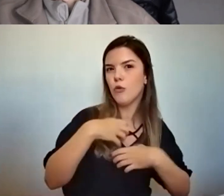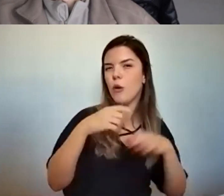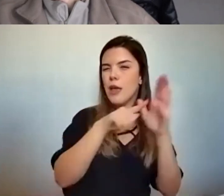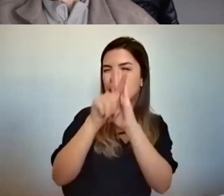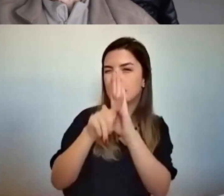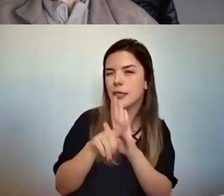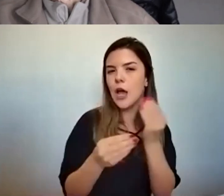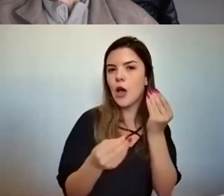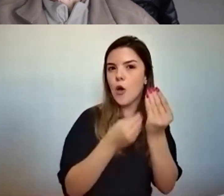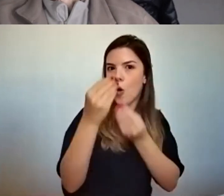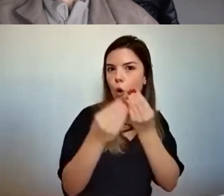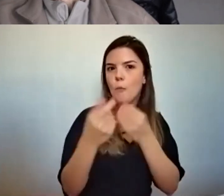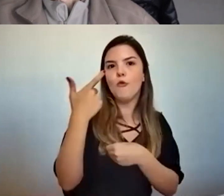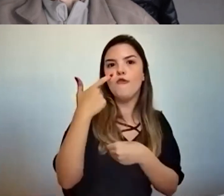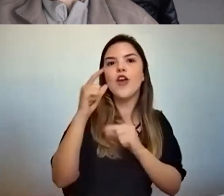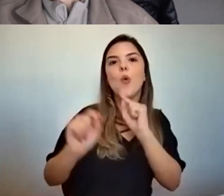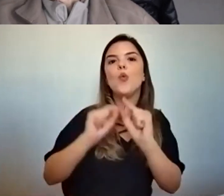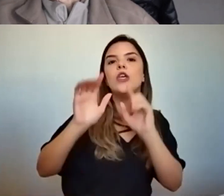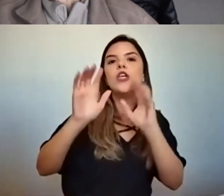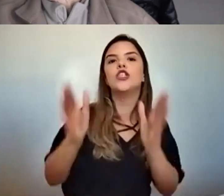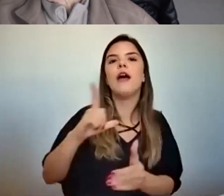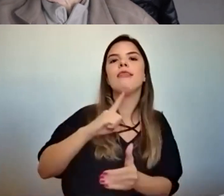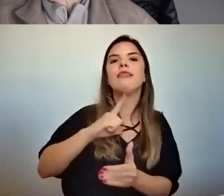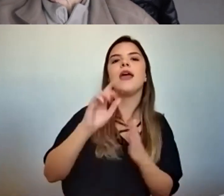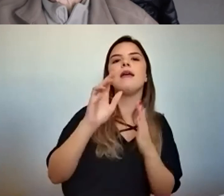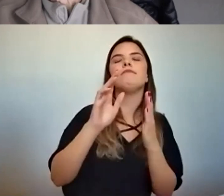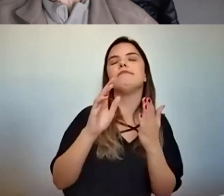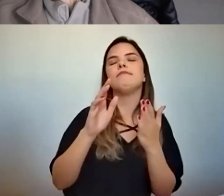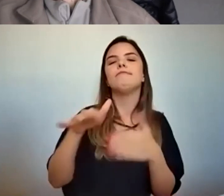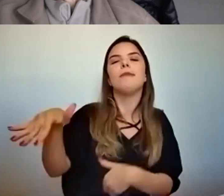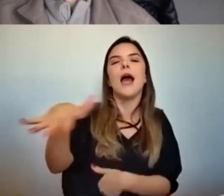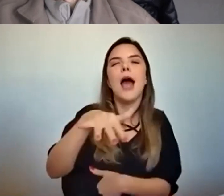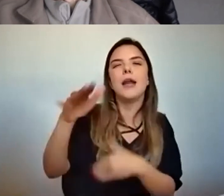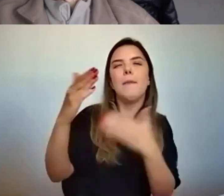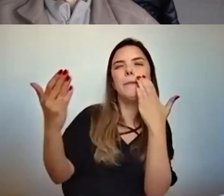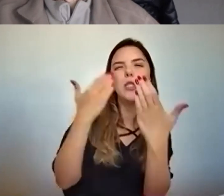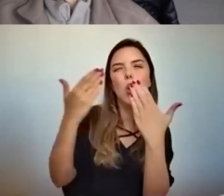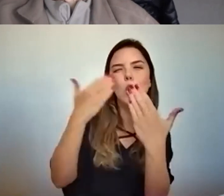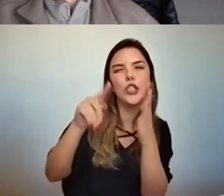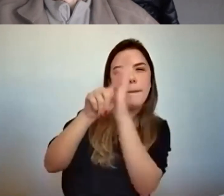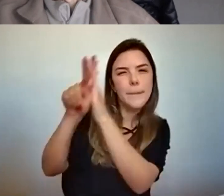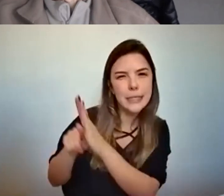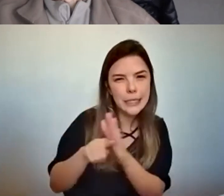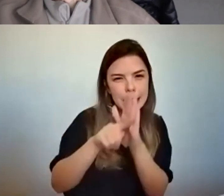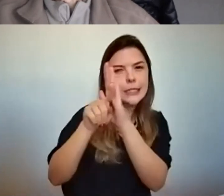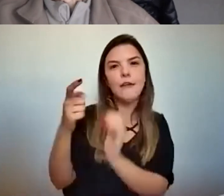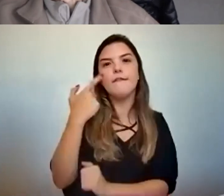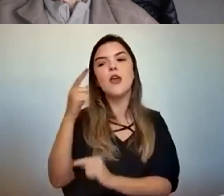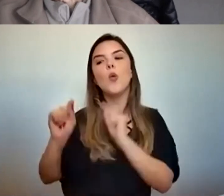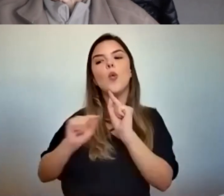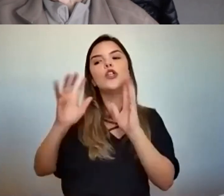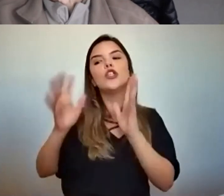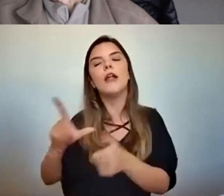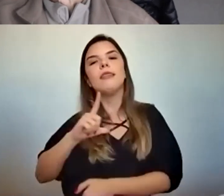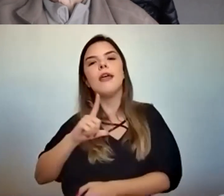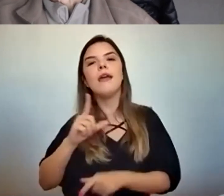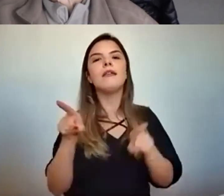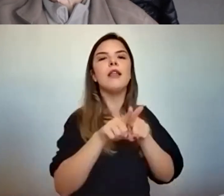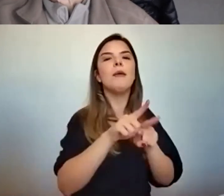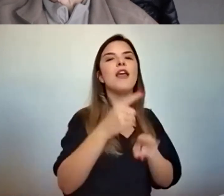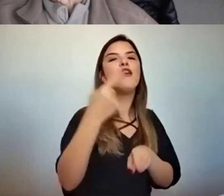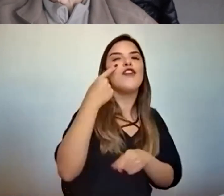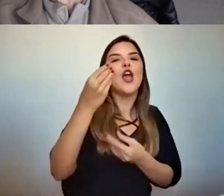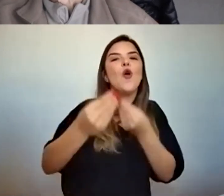look at the literature in clinical psychology and look at the way people have measured